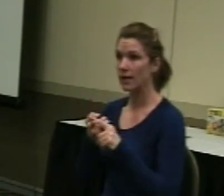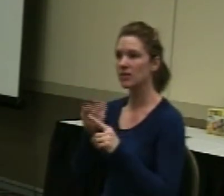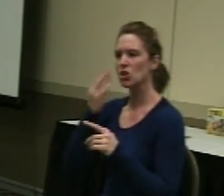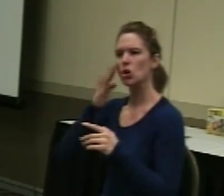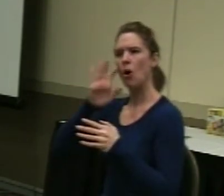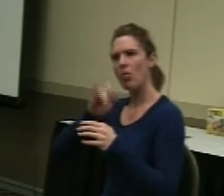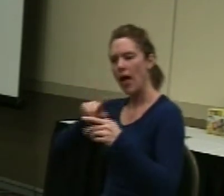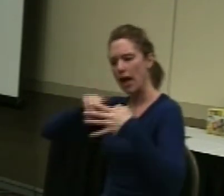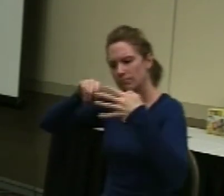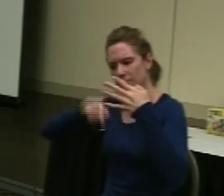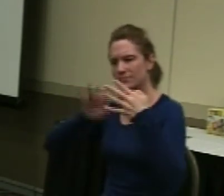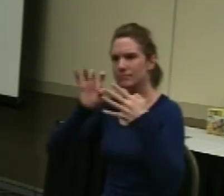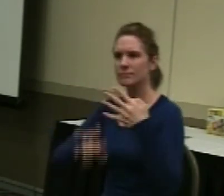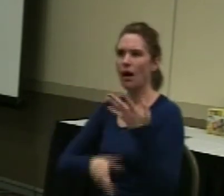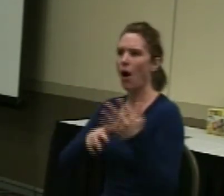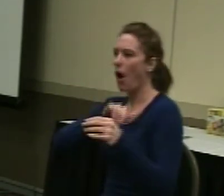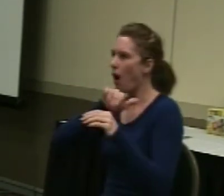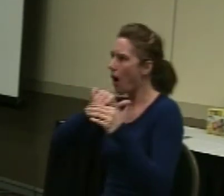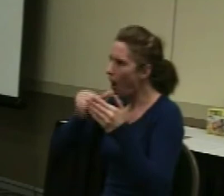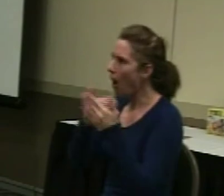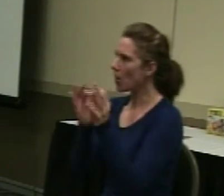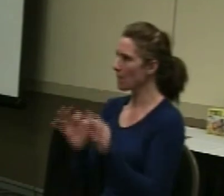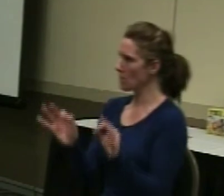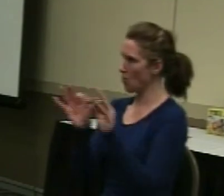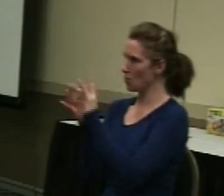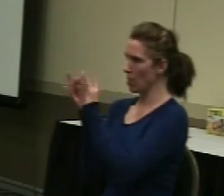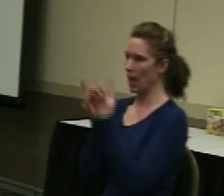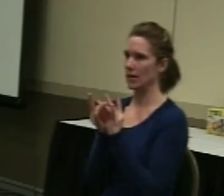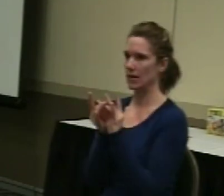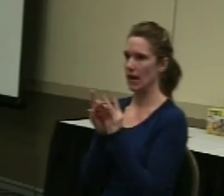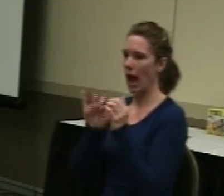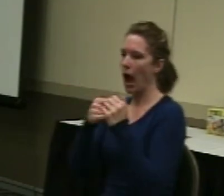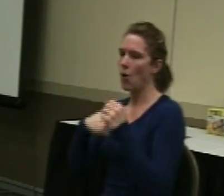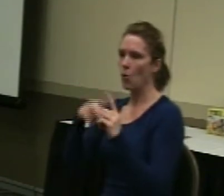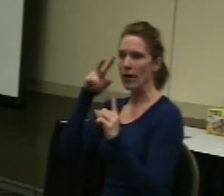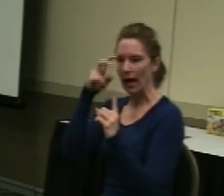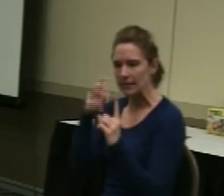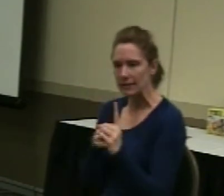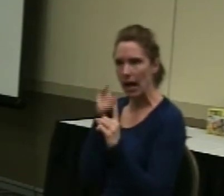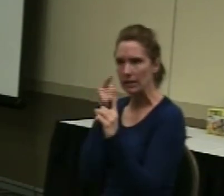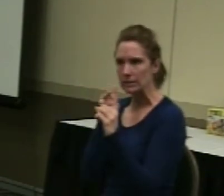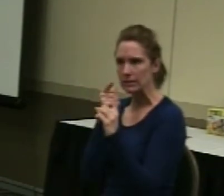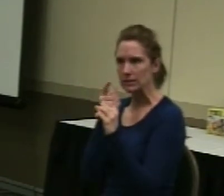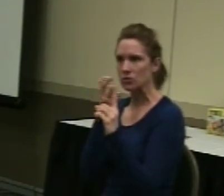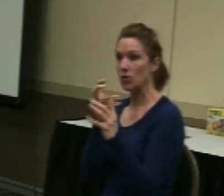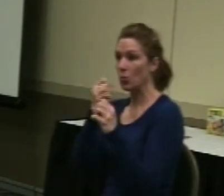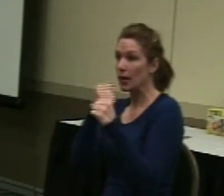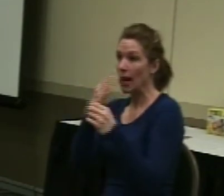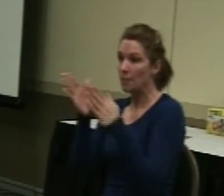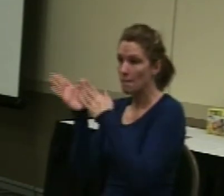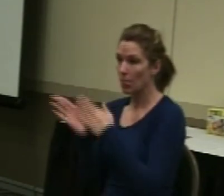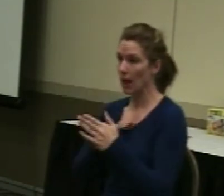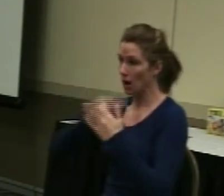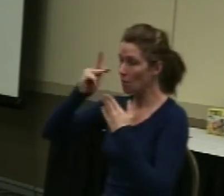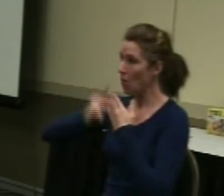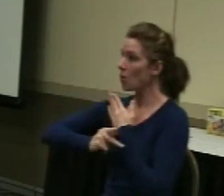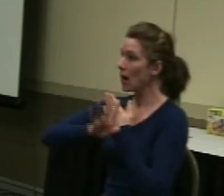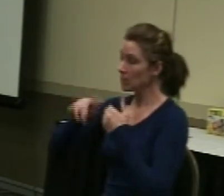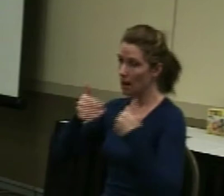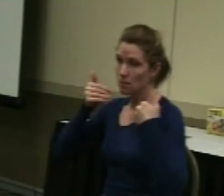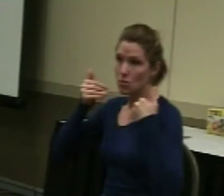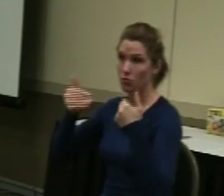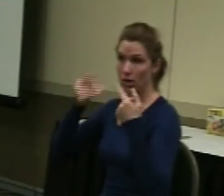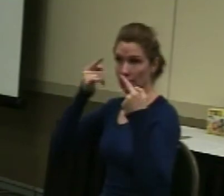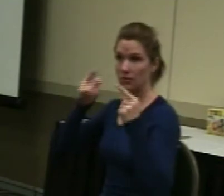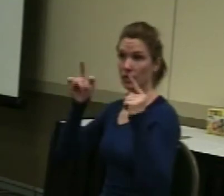things matter here in relation to, as we assess, so that we may plan our programs and move on. And